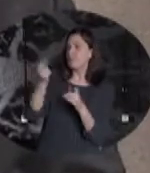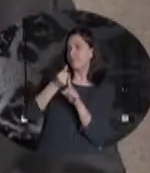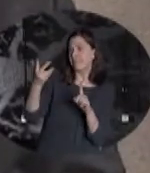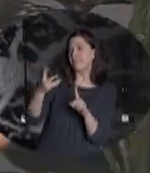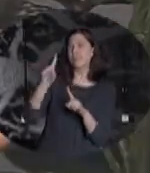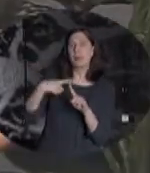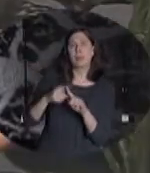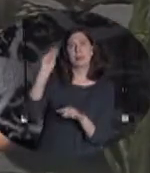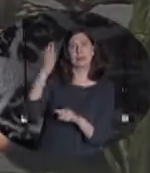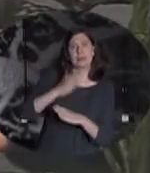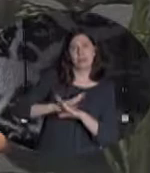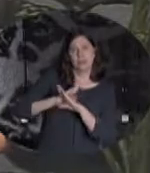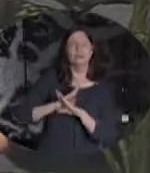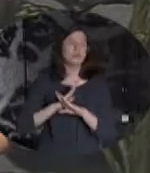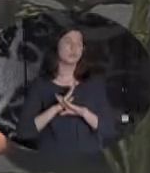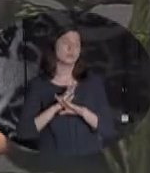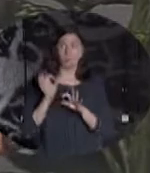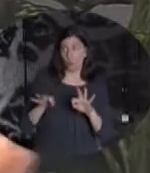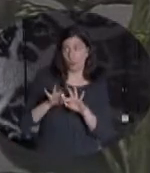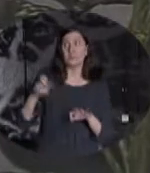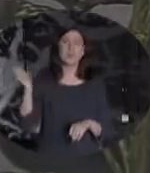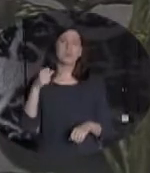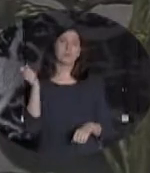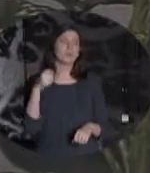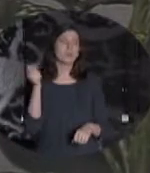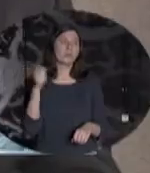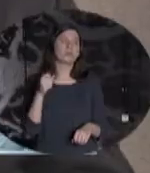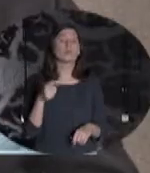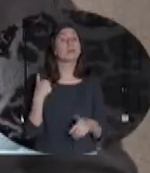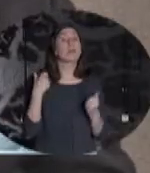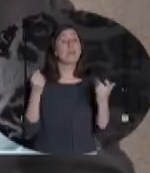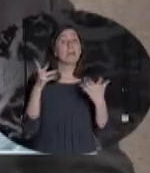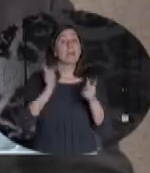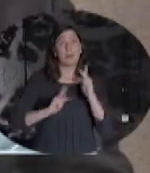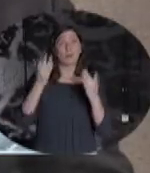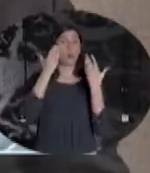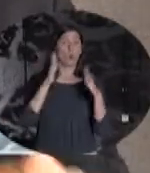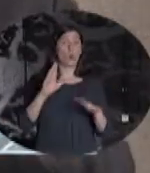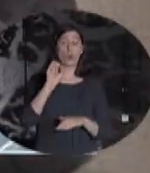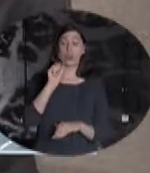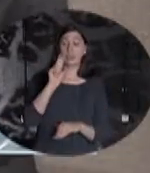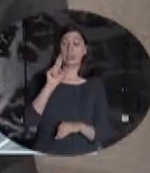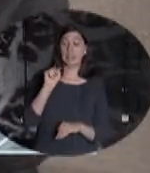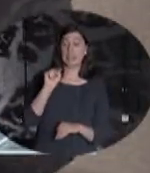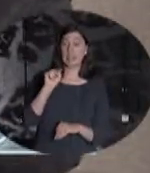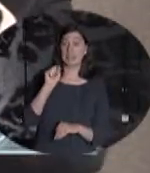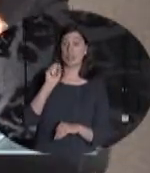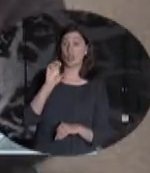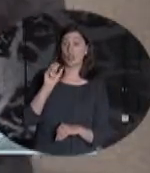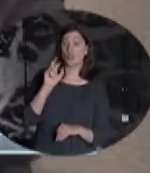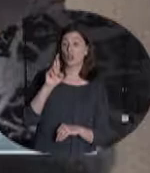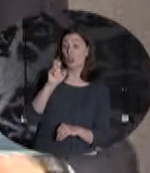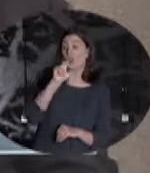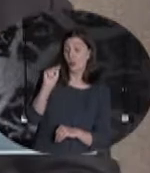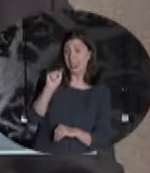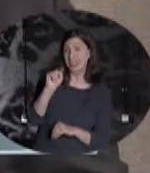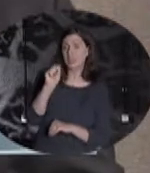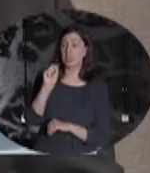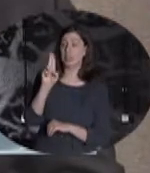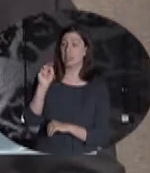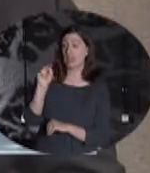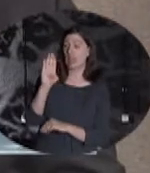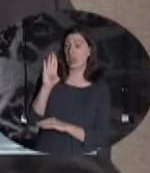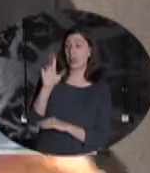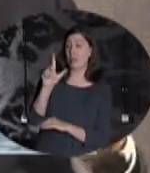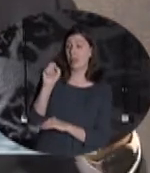it actually important to it wear? It is important, and a lot of people don't know the difference between sunscreen and sunblock. There is a difference.